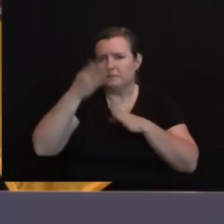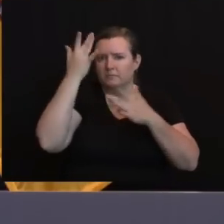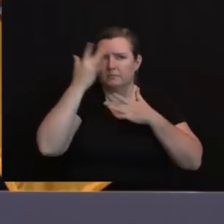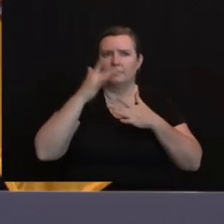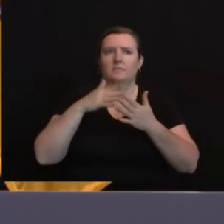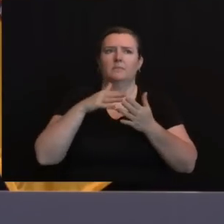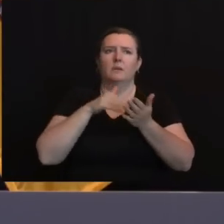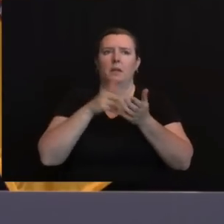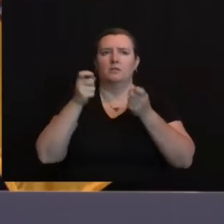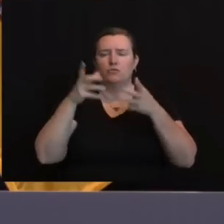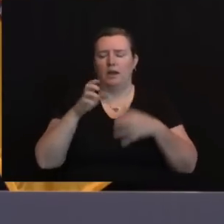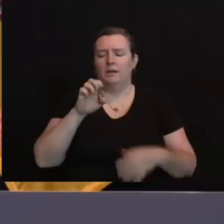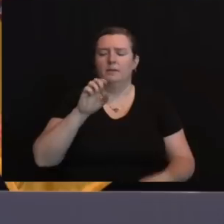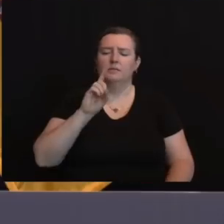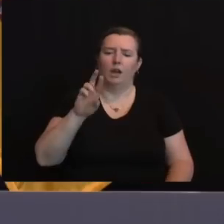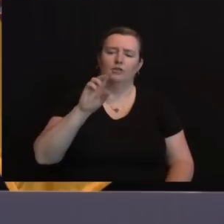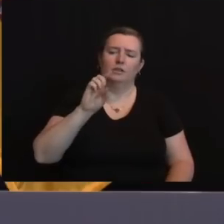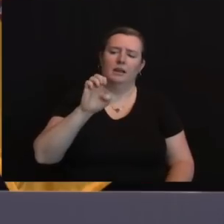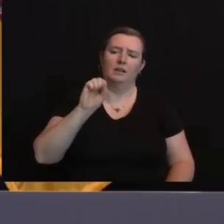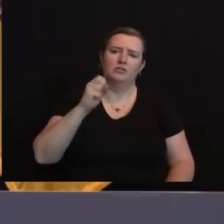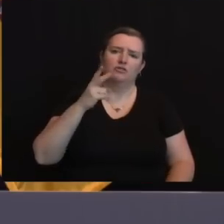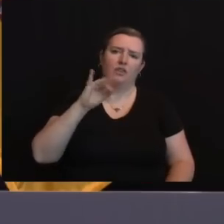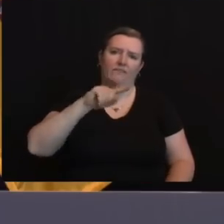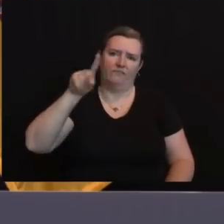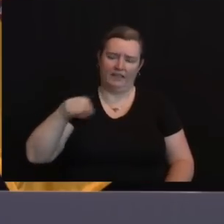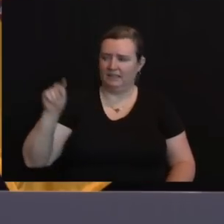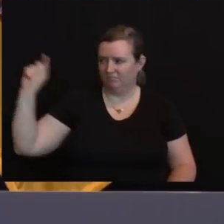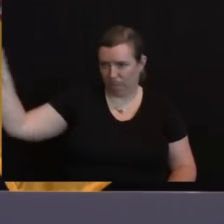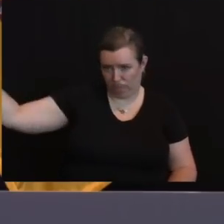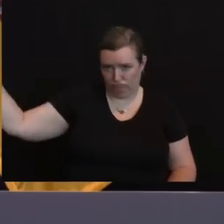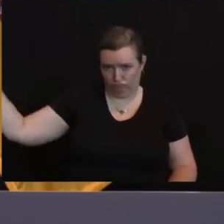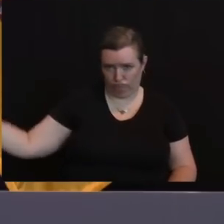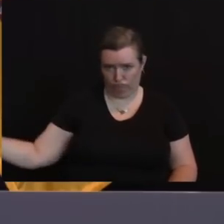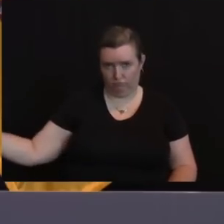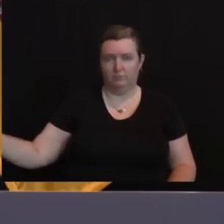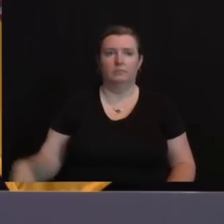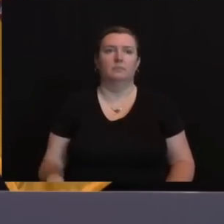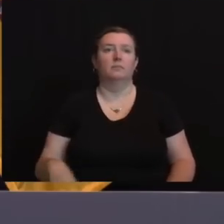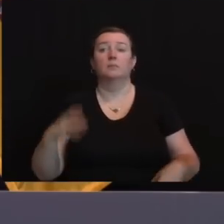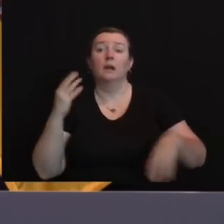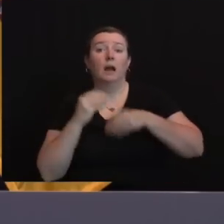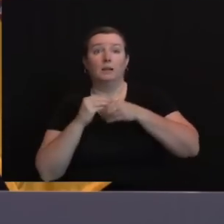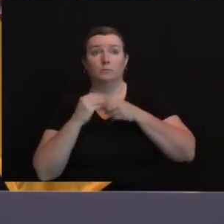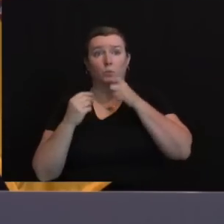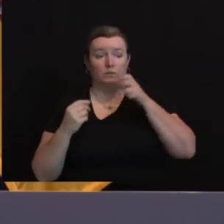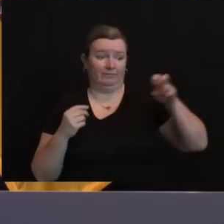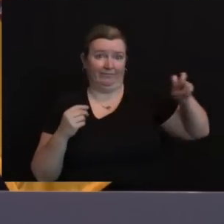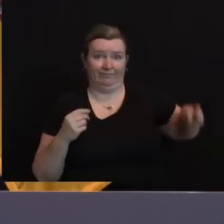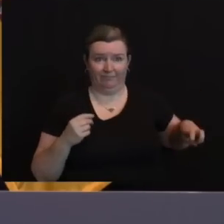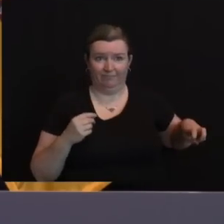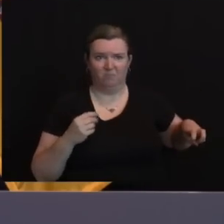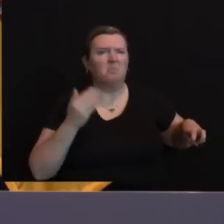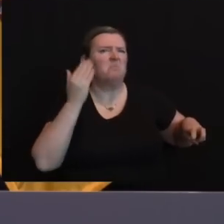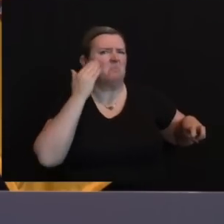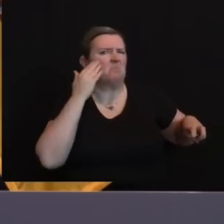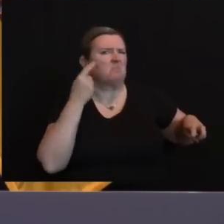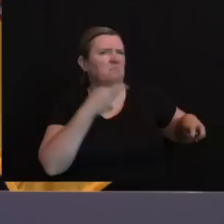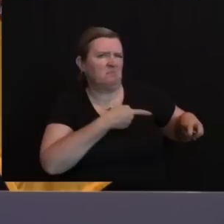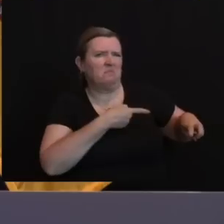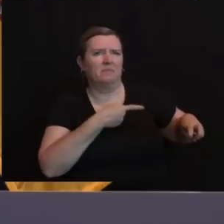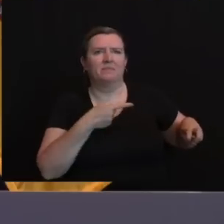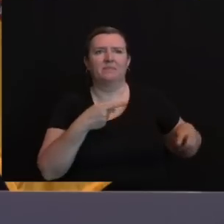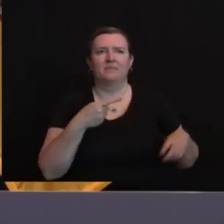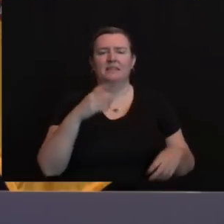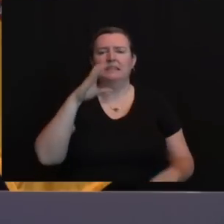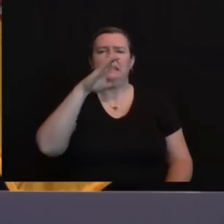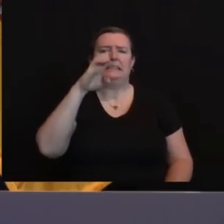Ed Lifshitz. And today we are also joined again, a familiar face. We welcome him back, the Chief Executive